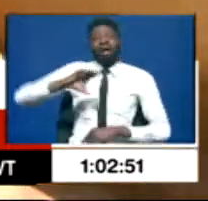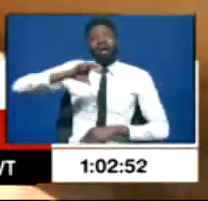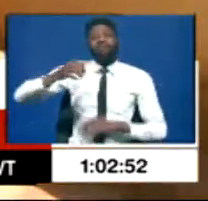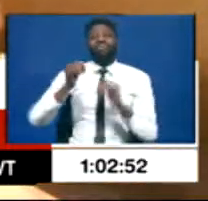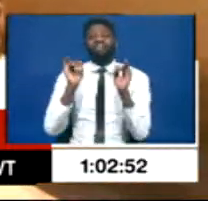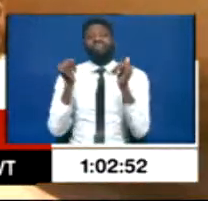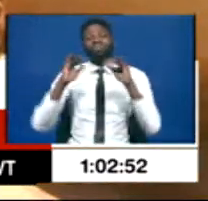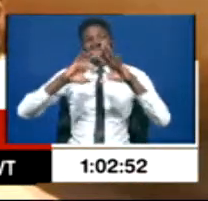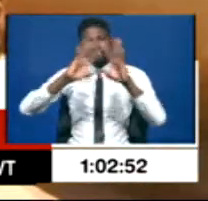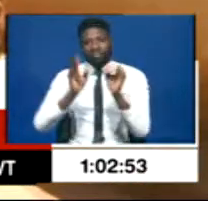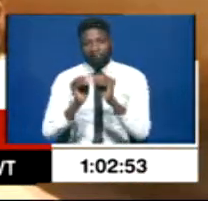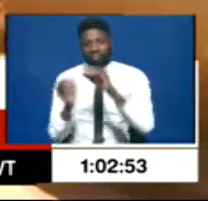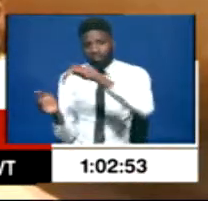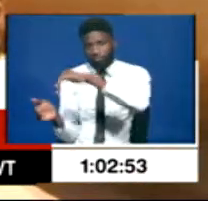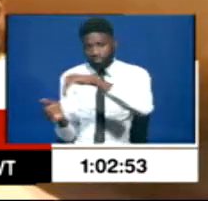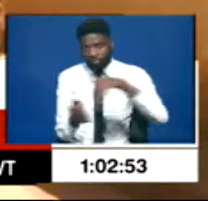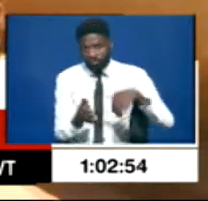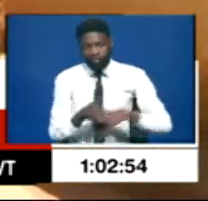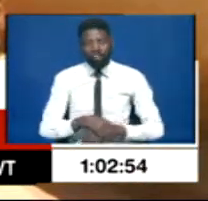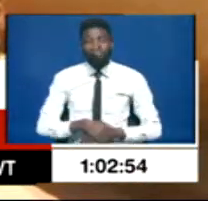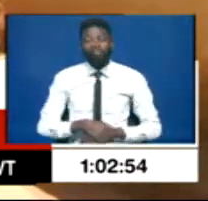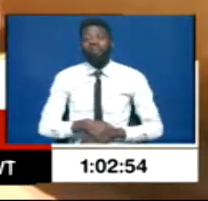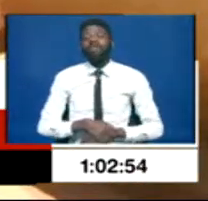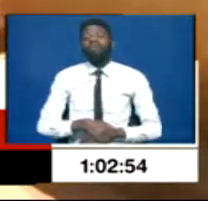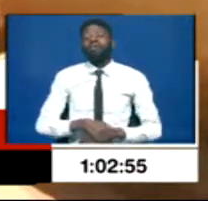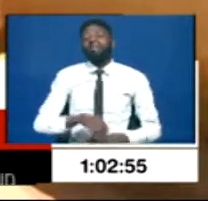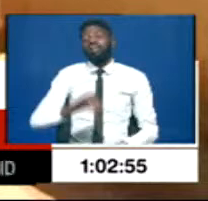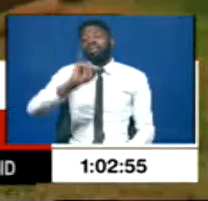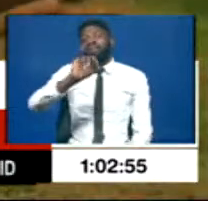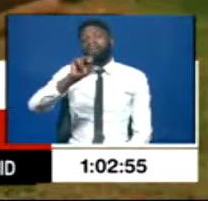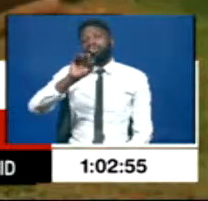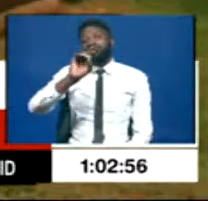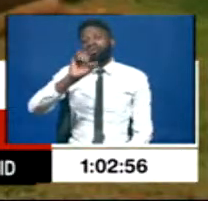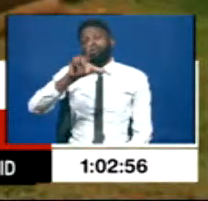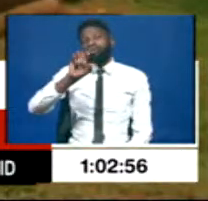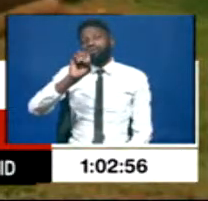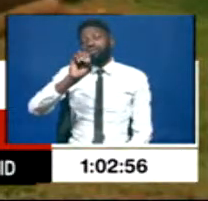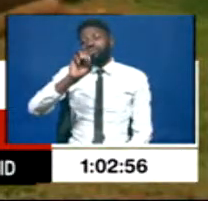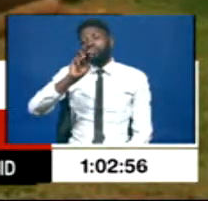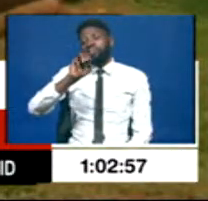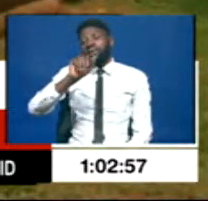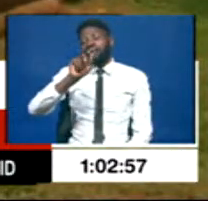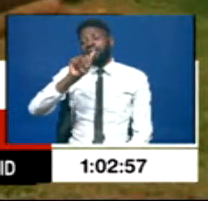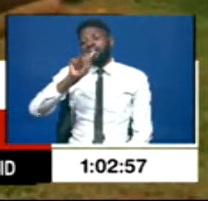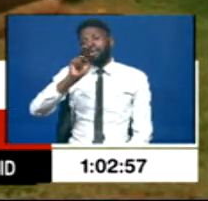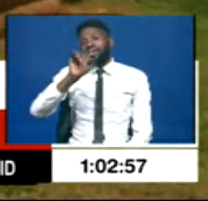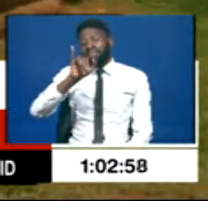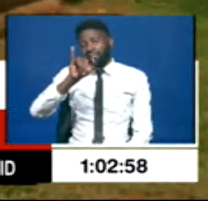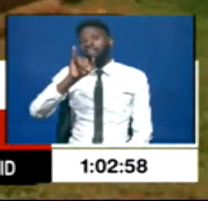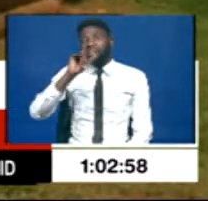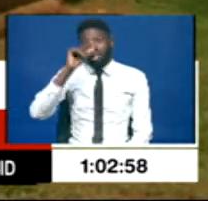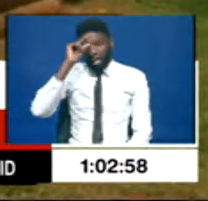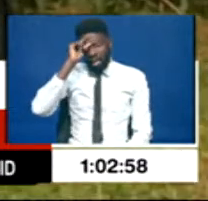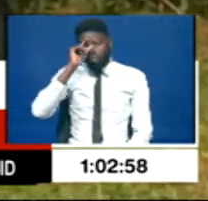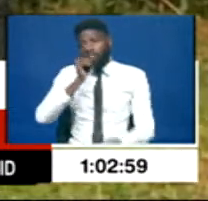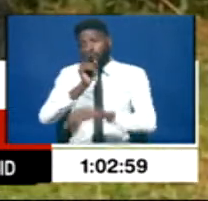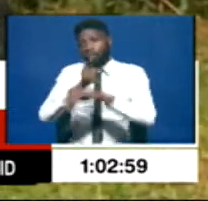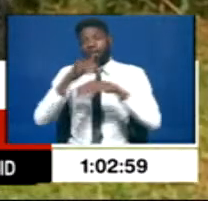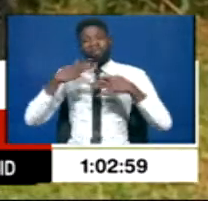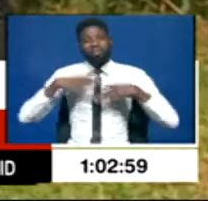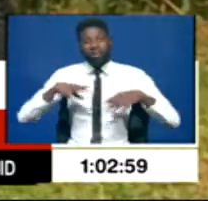Authorities in Bushiangala Village, Ikolomani constituency in Kakamega County have cautioned area residents against consuming uninspected